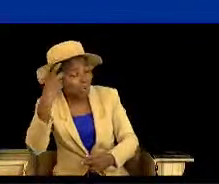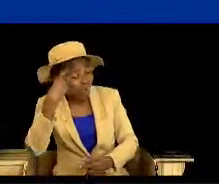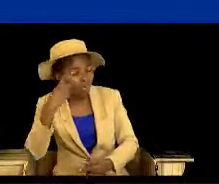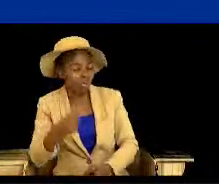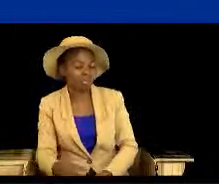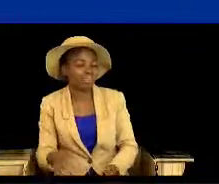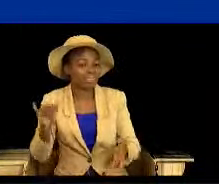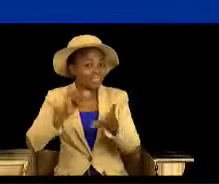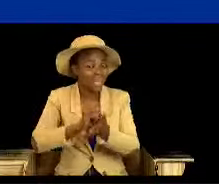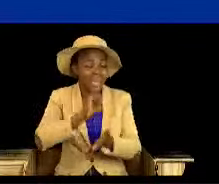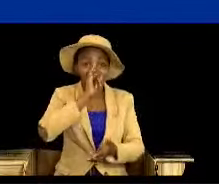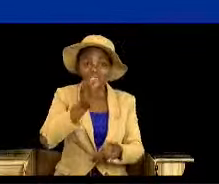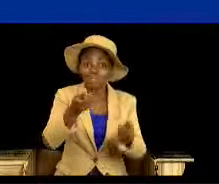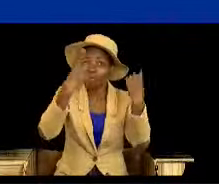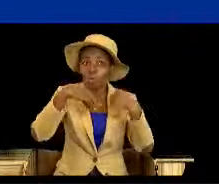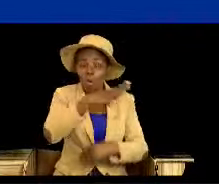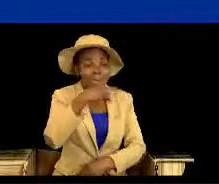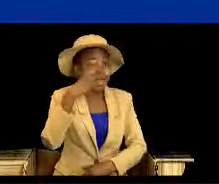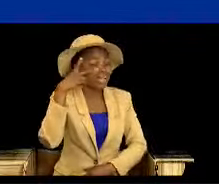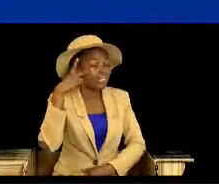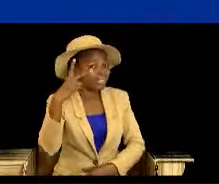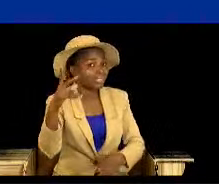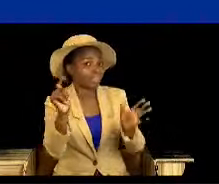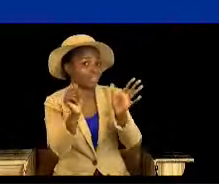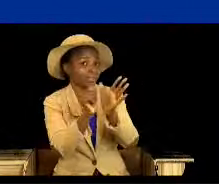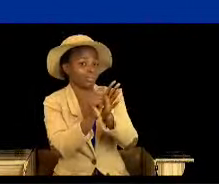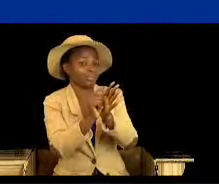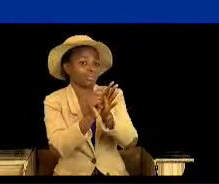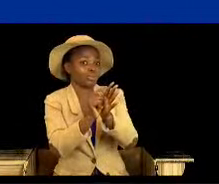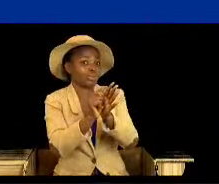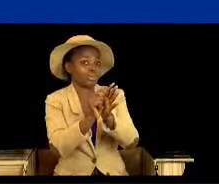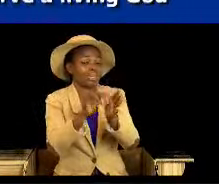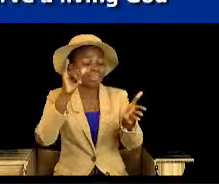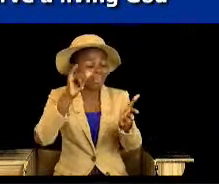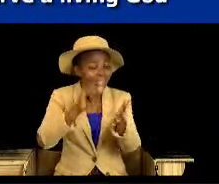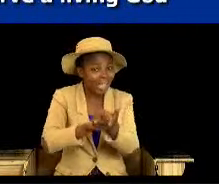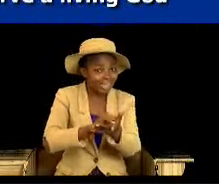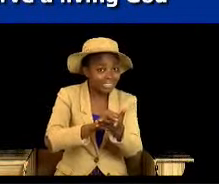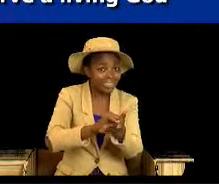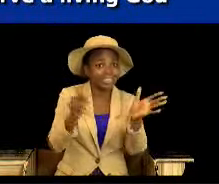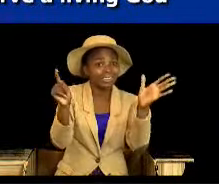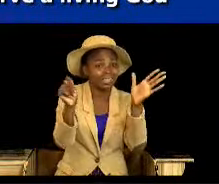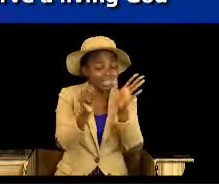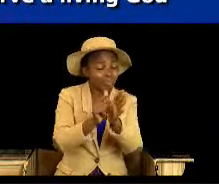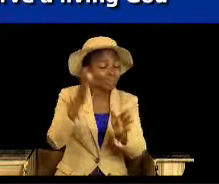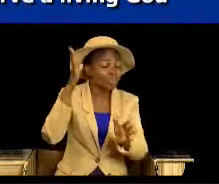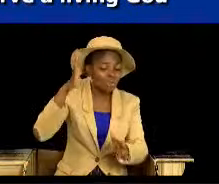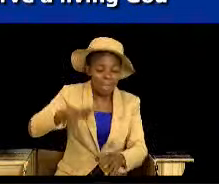testimony come and see testimony testimony that will pick you out from the crowd